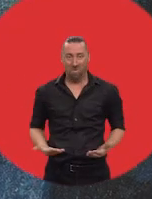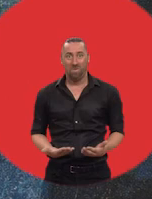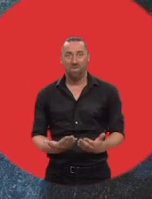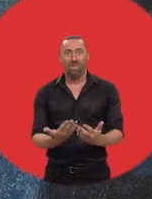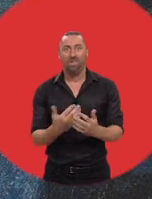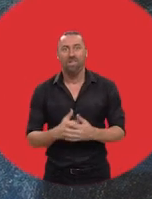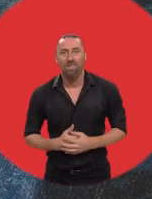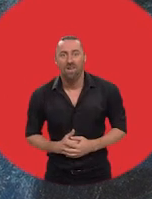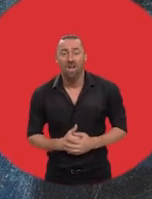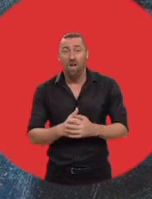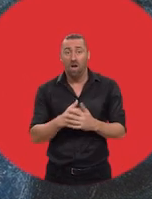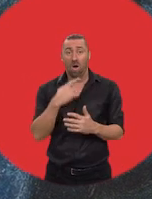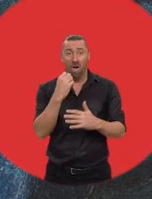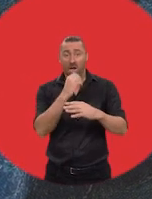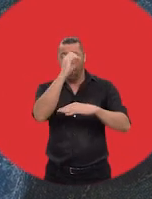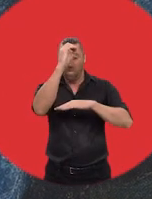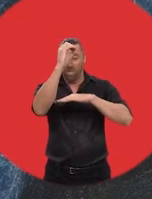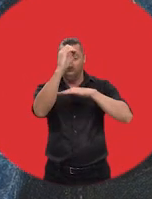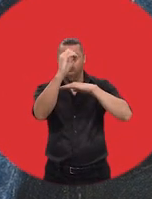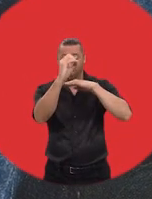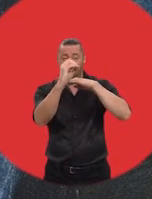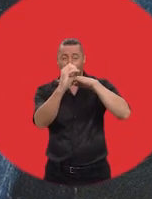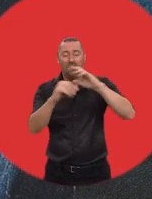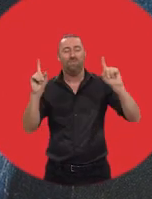day, they play at dusk